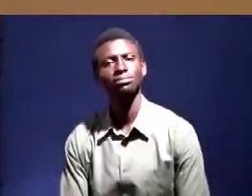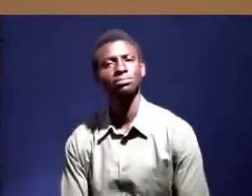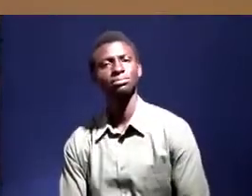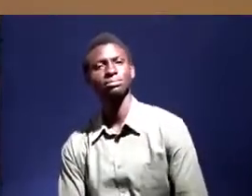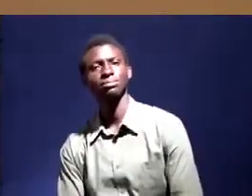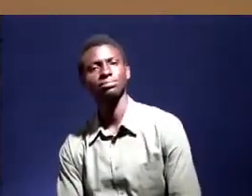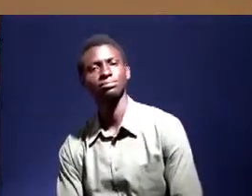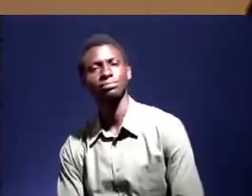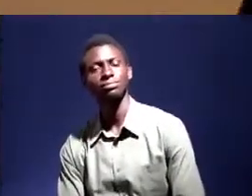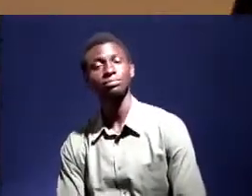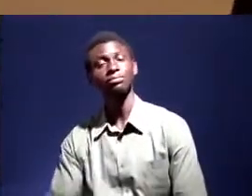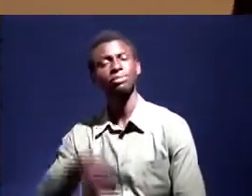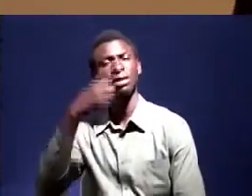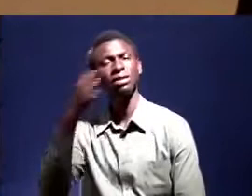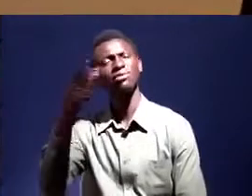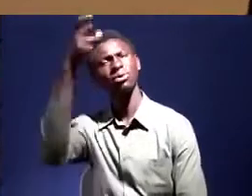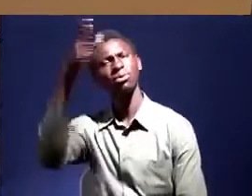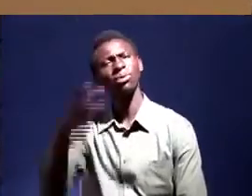Sabbath,